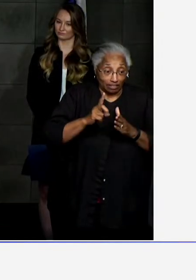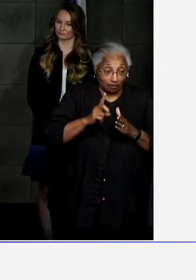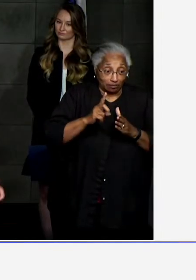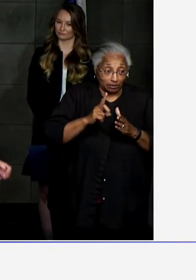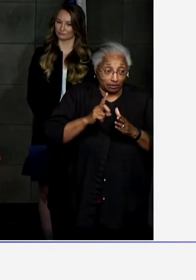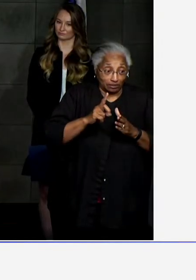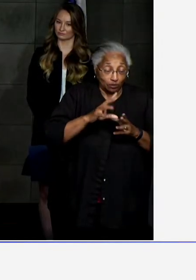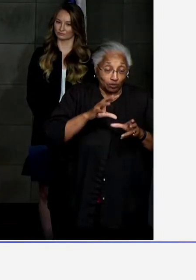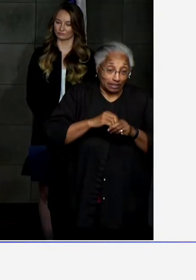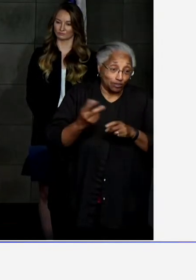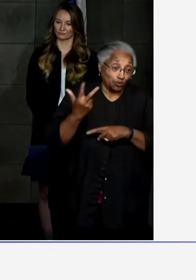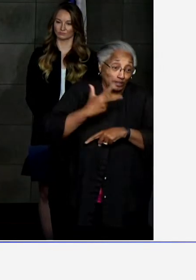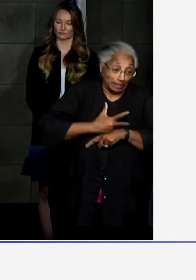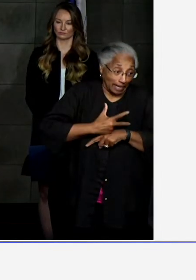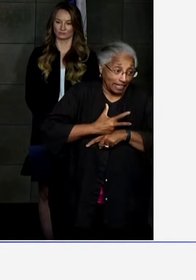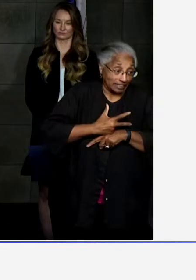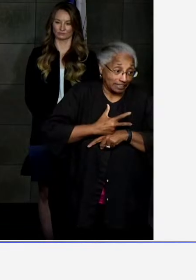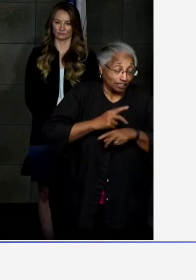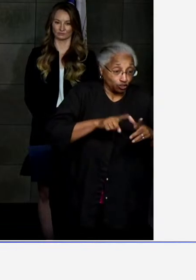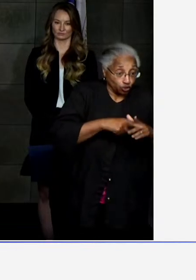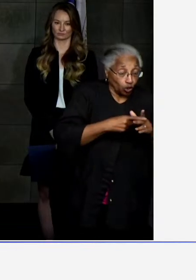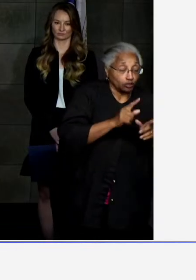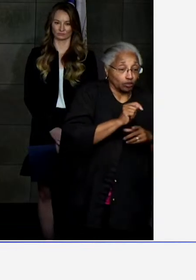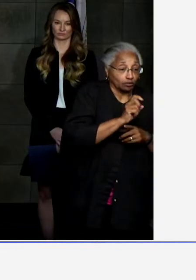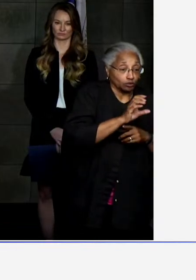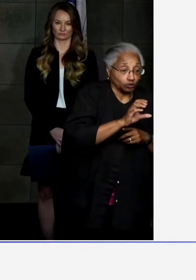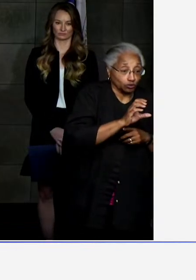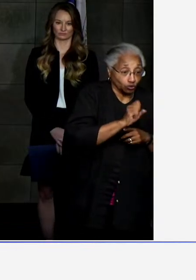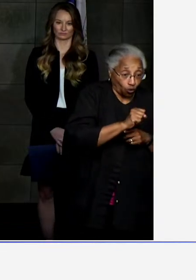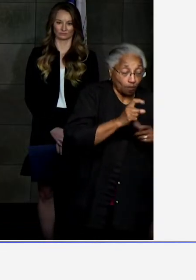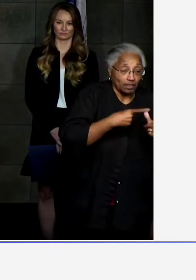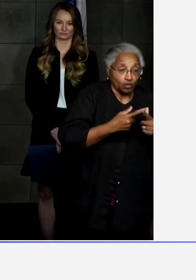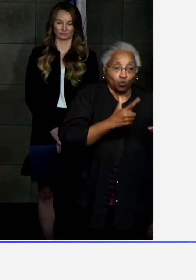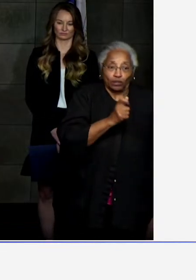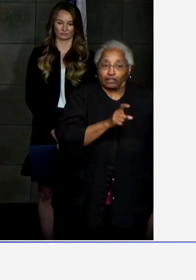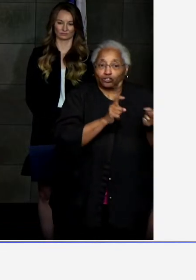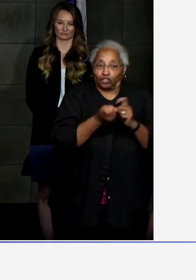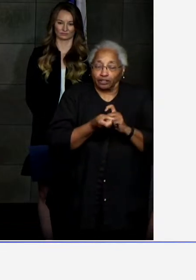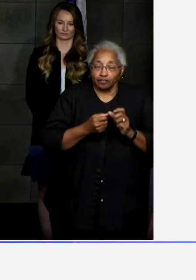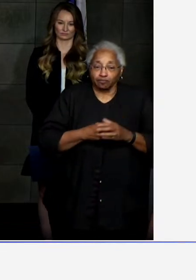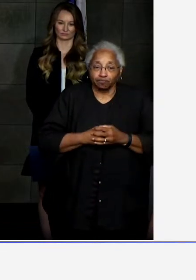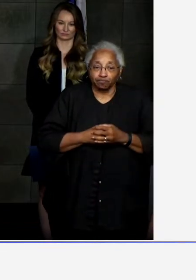less. That's those things concern me because it's that